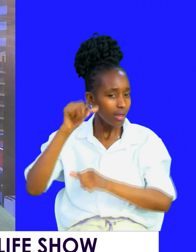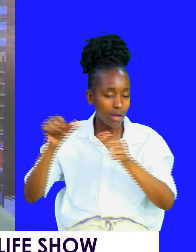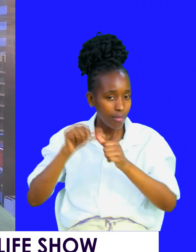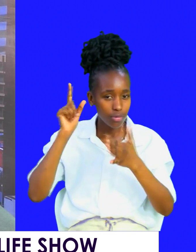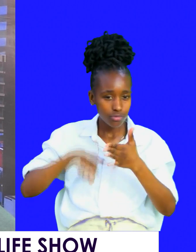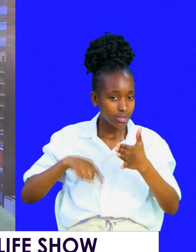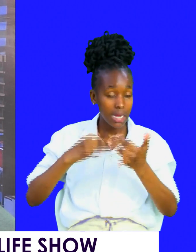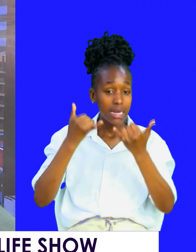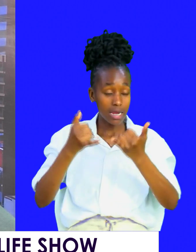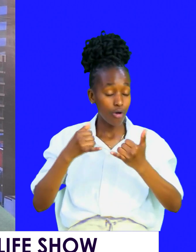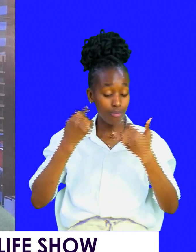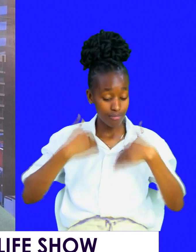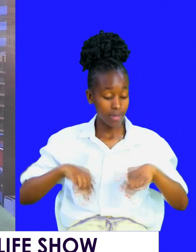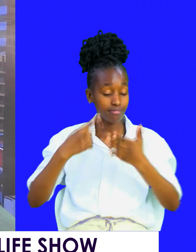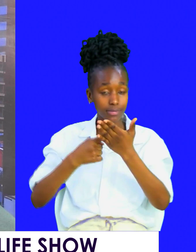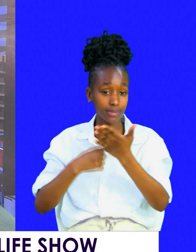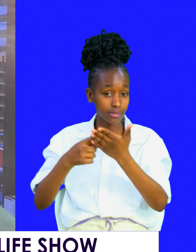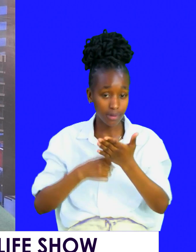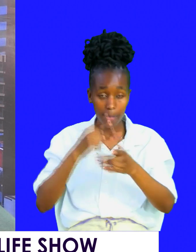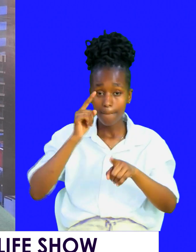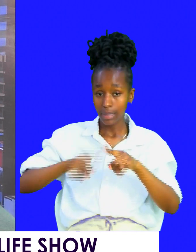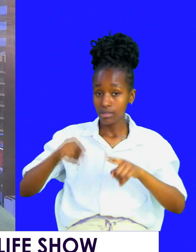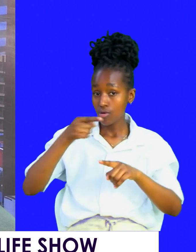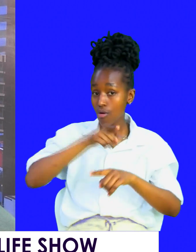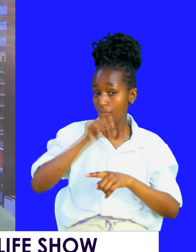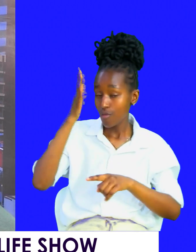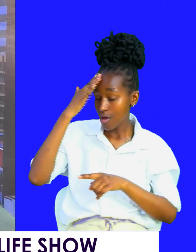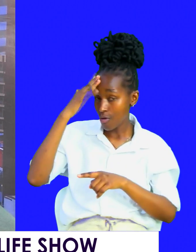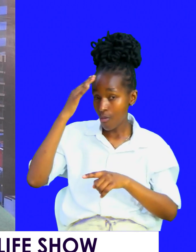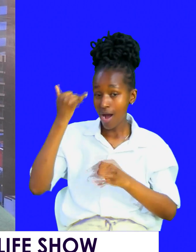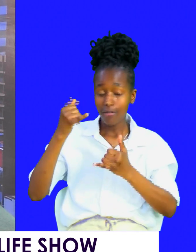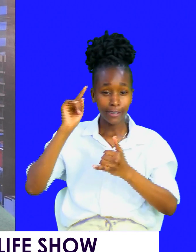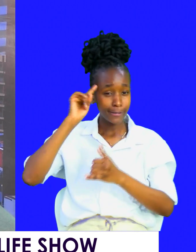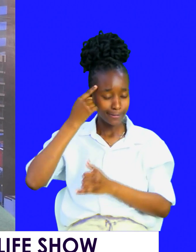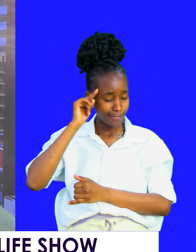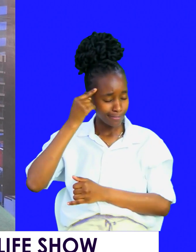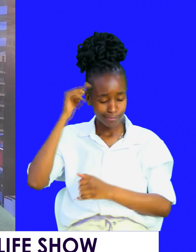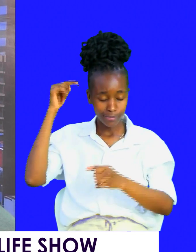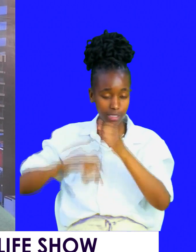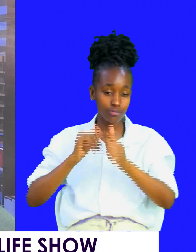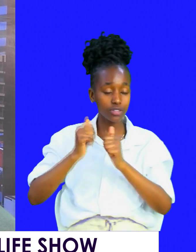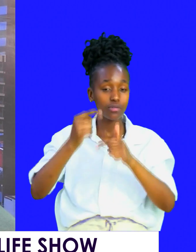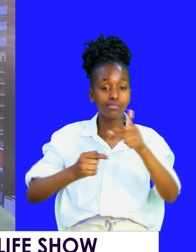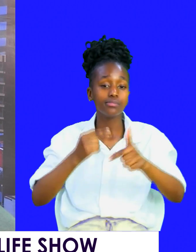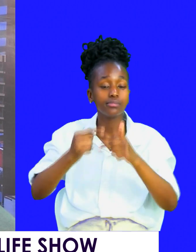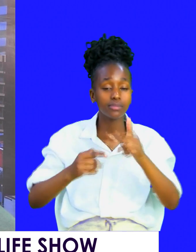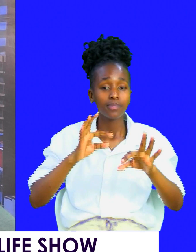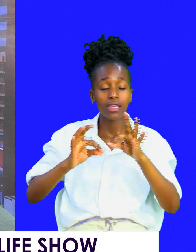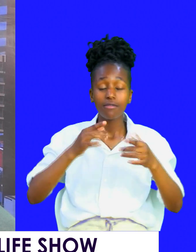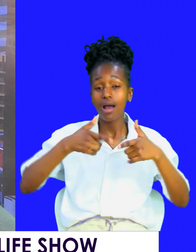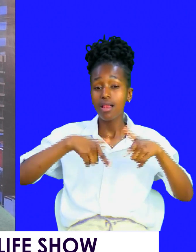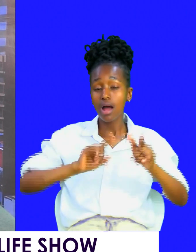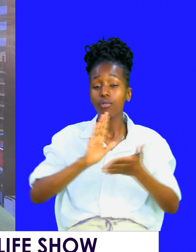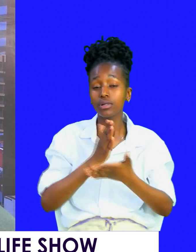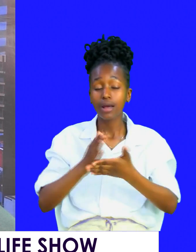Did you know that? You are the one that is to allow thoughts to enter your